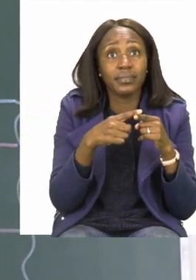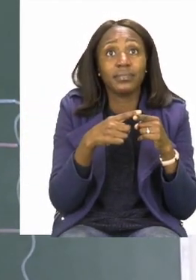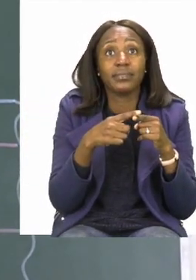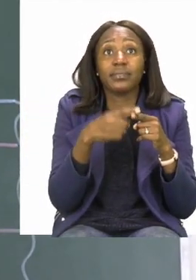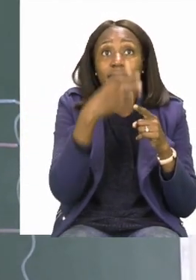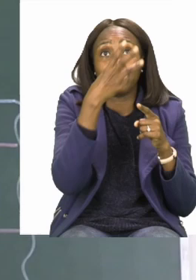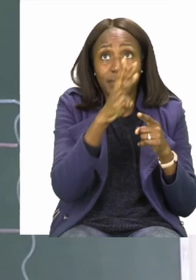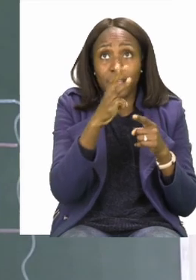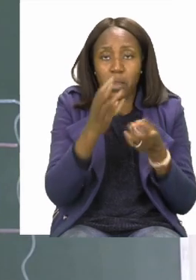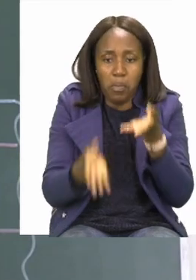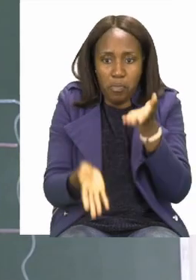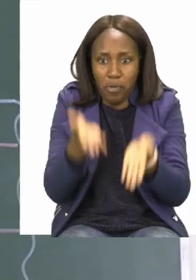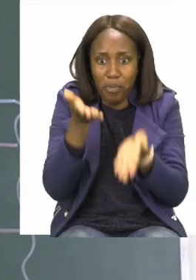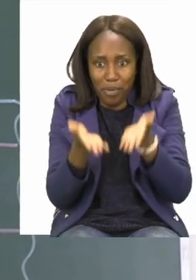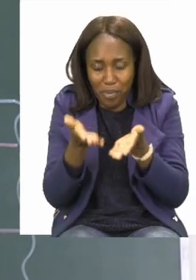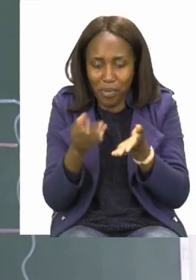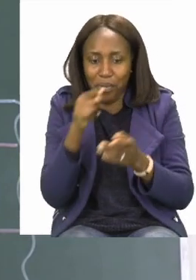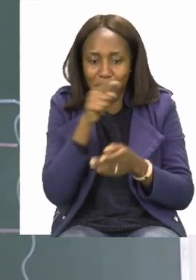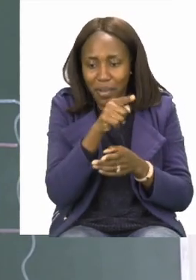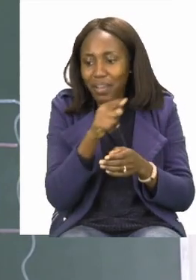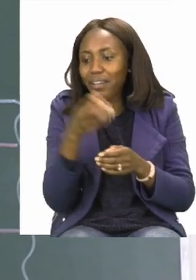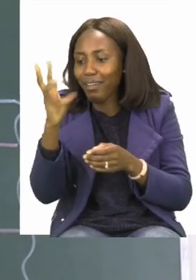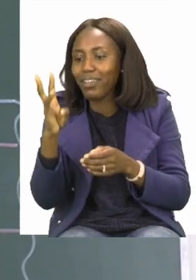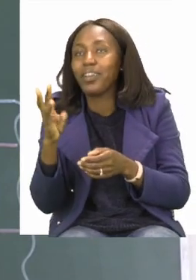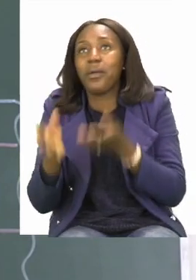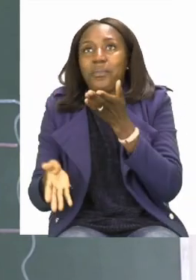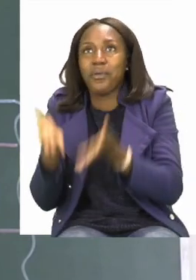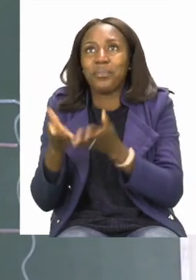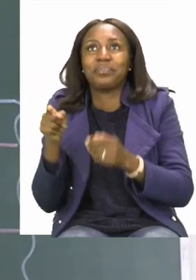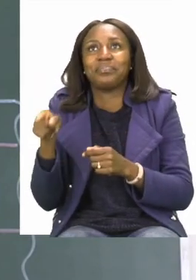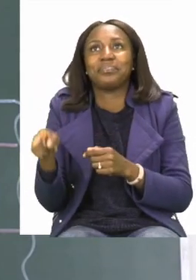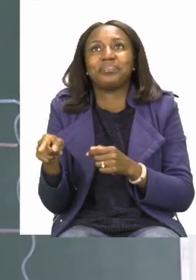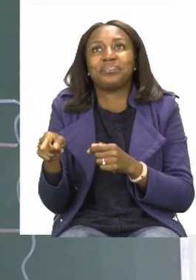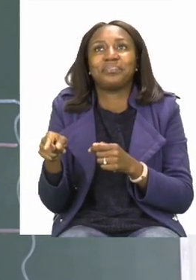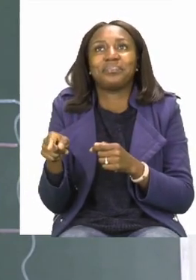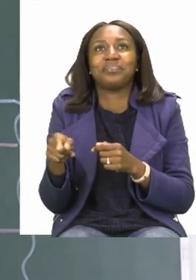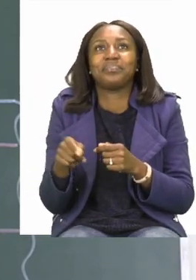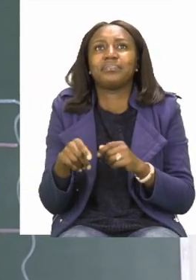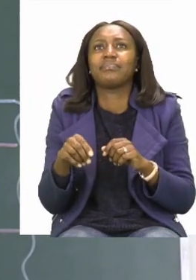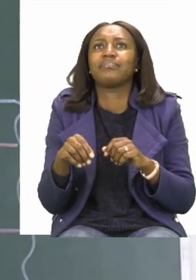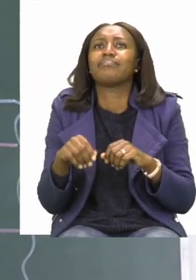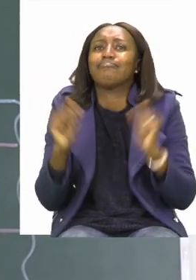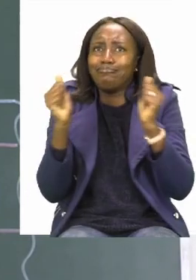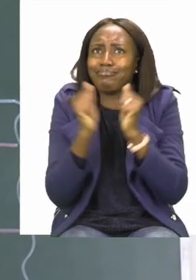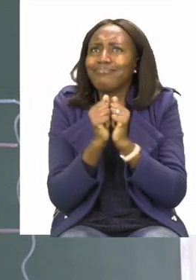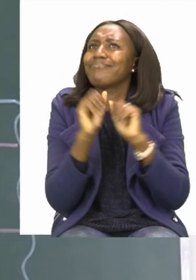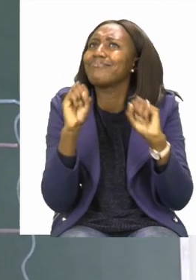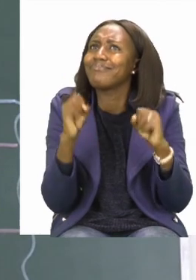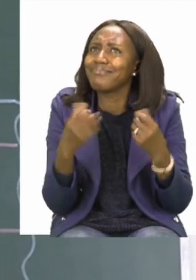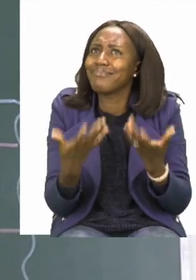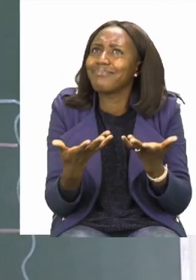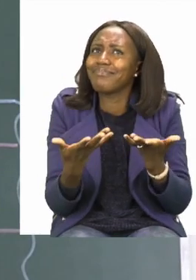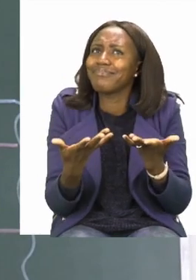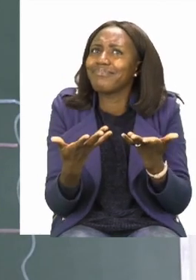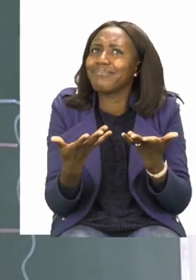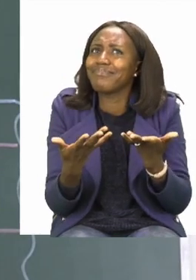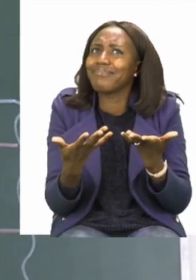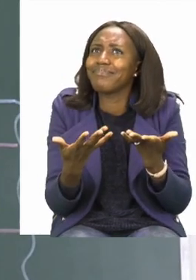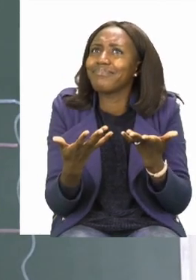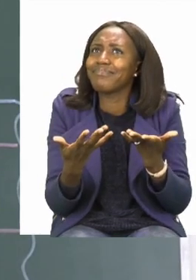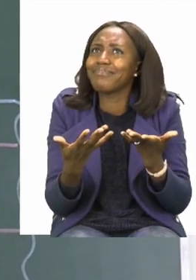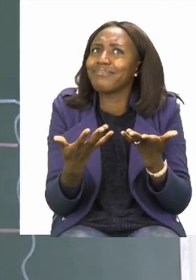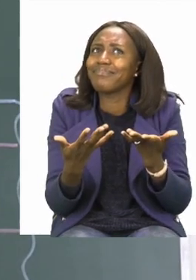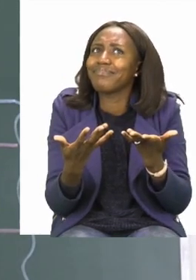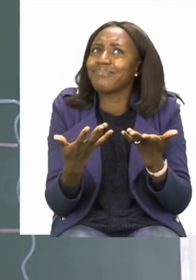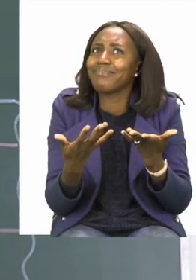and 6 back wheels. So if we're going to find out how many there are all together, this is now